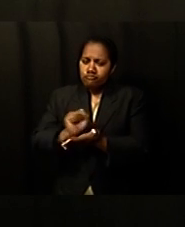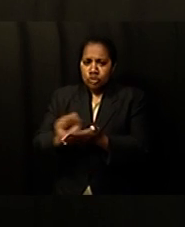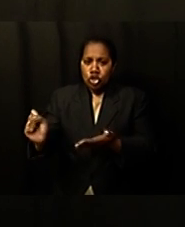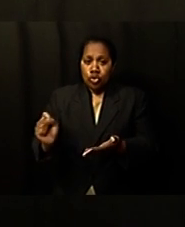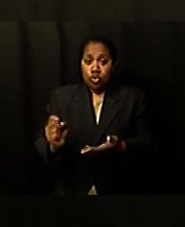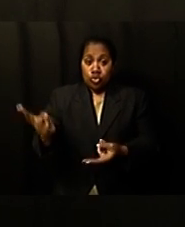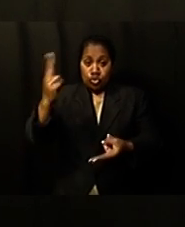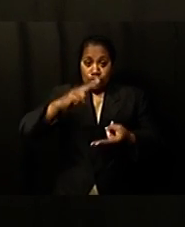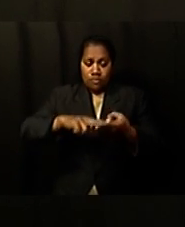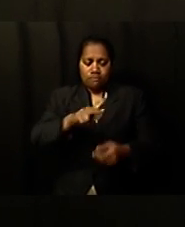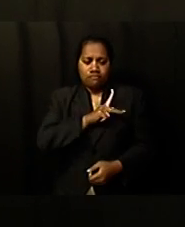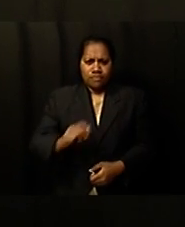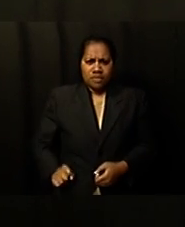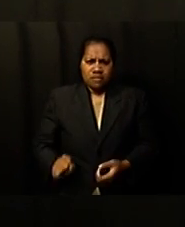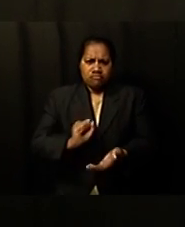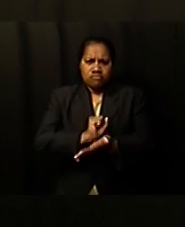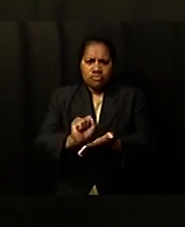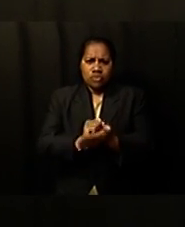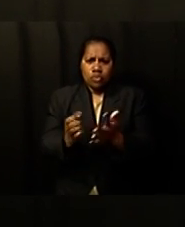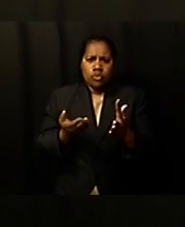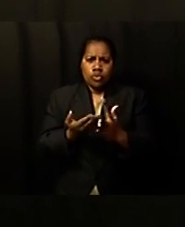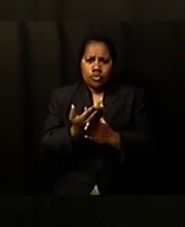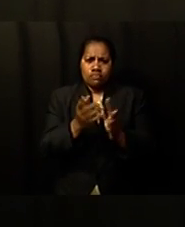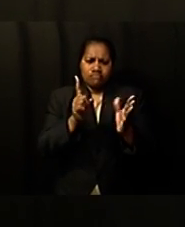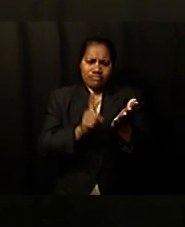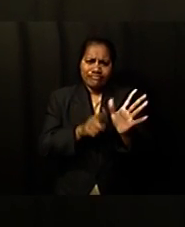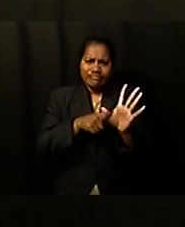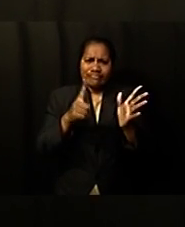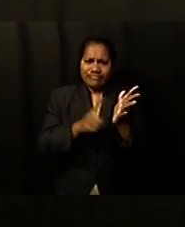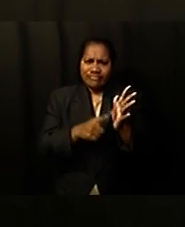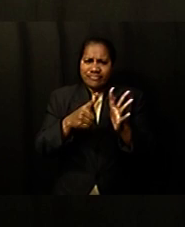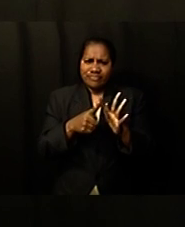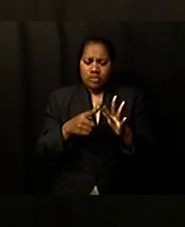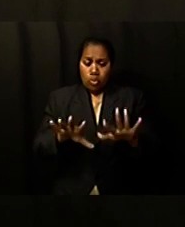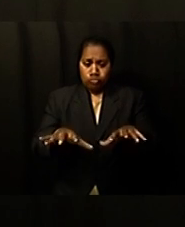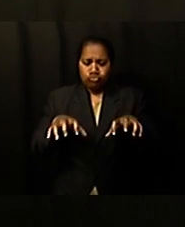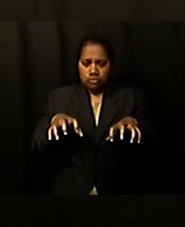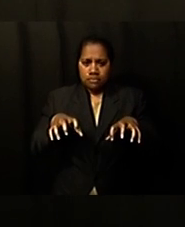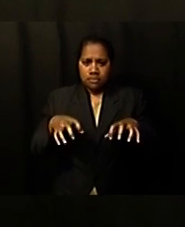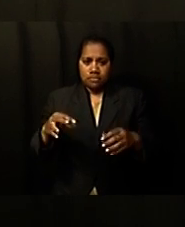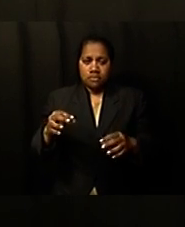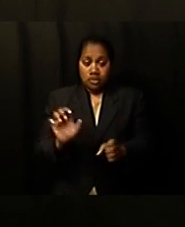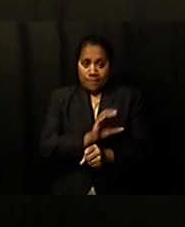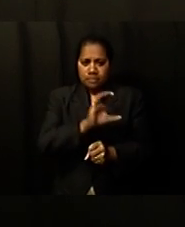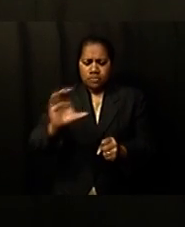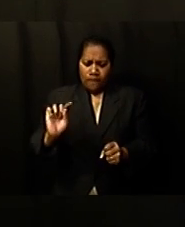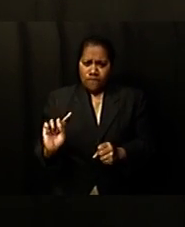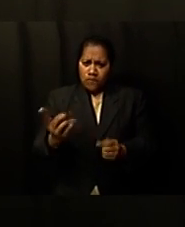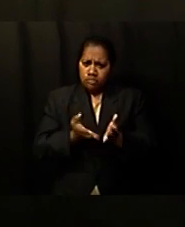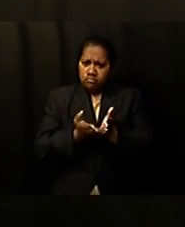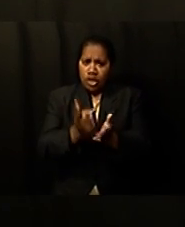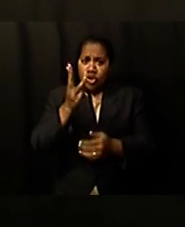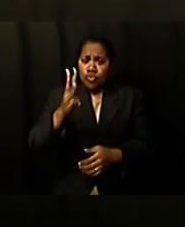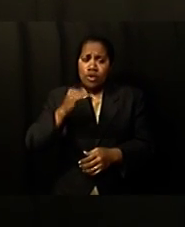to the United Kingdom. Fiji sells its sugar through Tate & Lyle, a British-based agri-business company. The first shipment